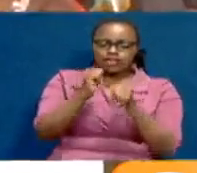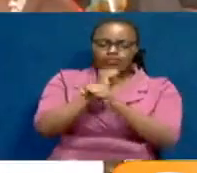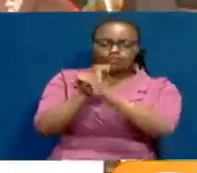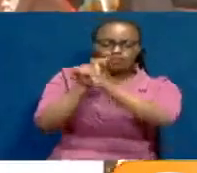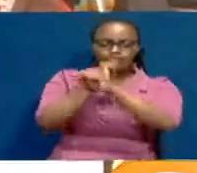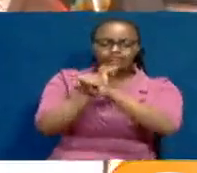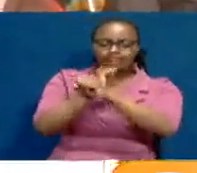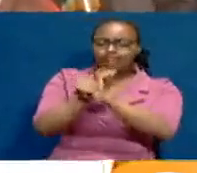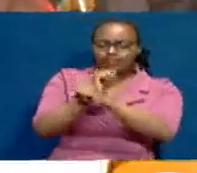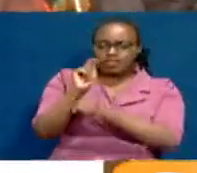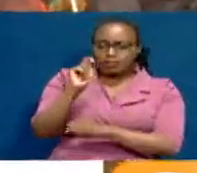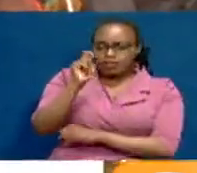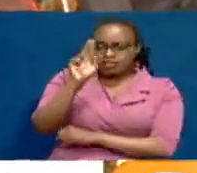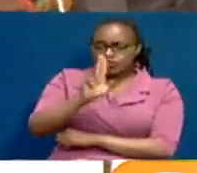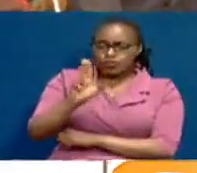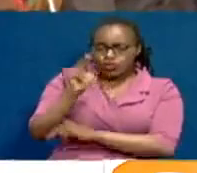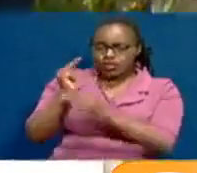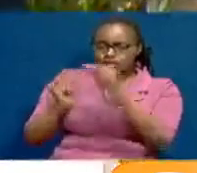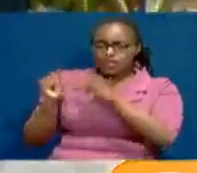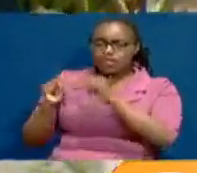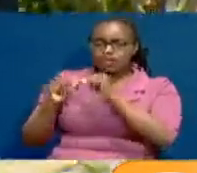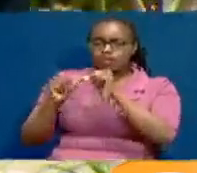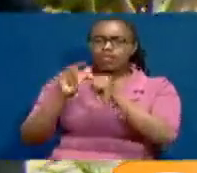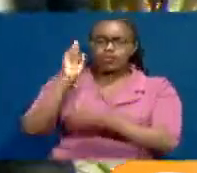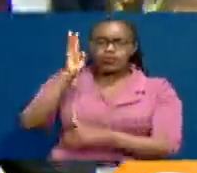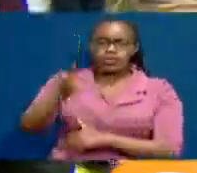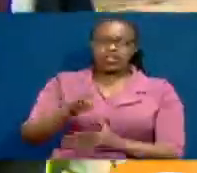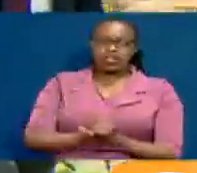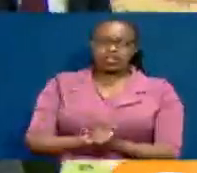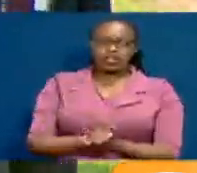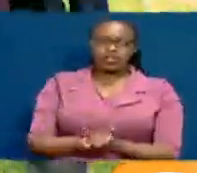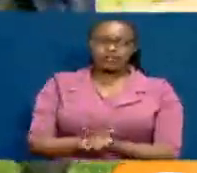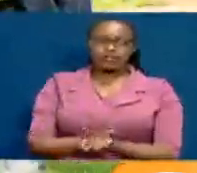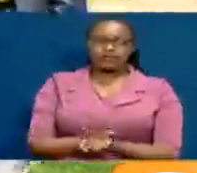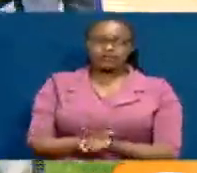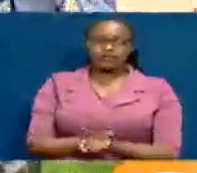and the legacy of President Uhuru Kenyatta continued. Asad Mugambi, Citizen TV.